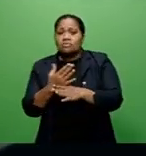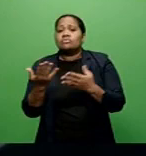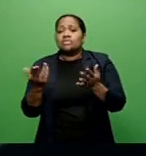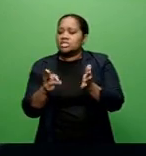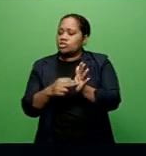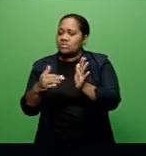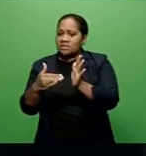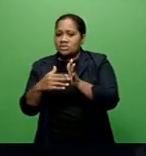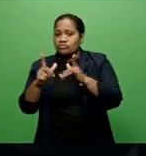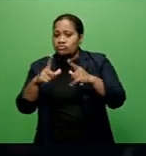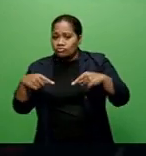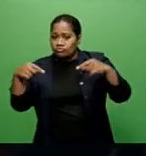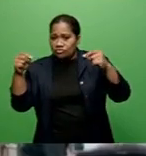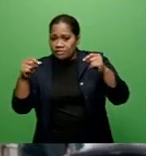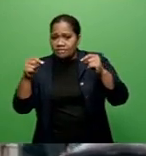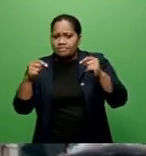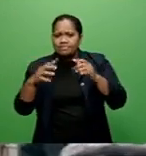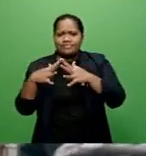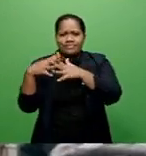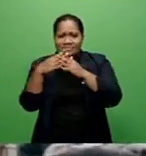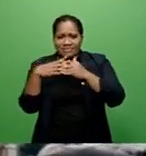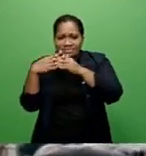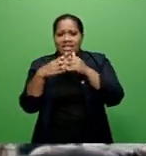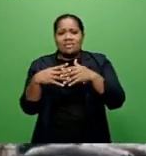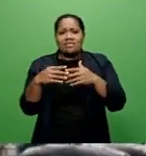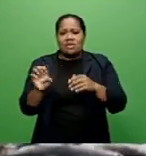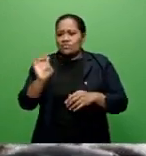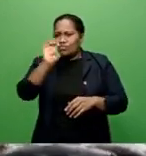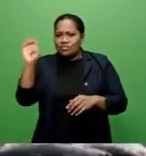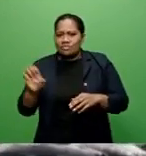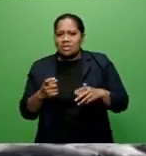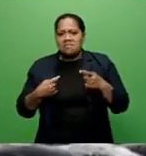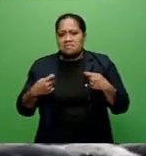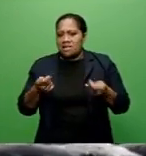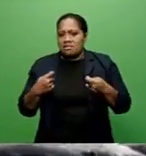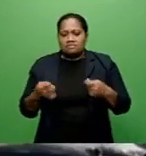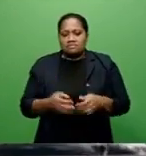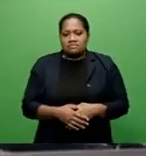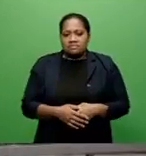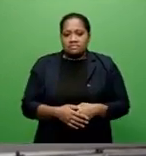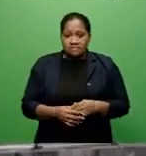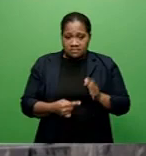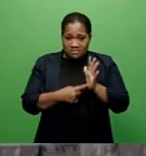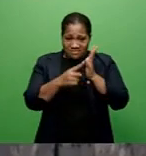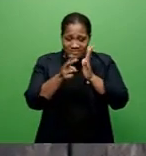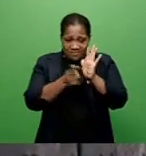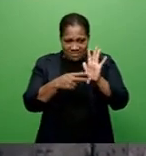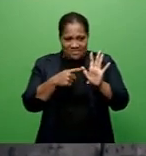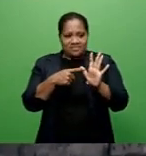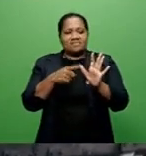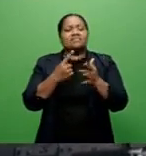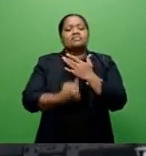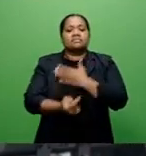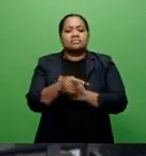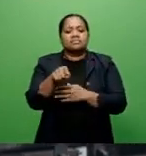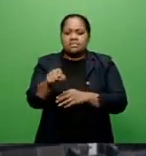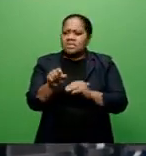Zealand, Japanese, the US and European markets. Tuna species are migrating species, and they travel